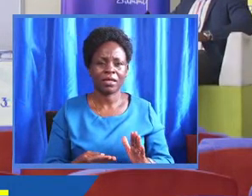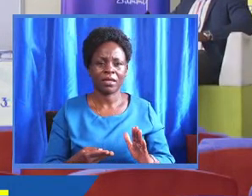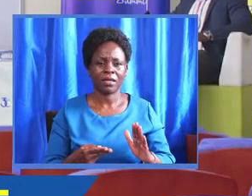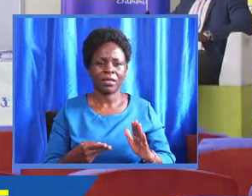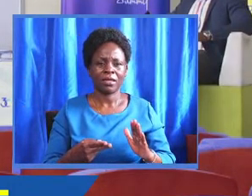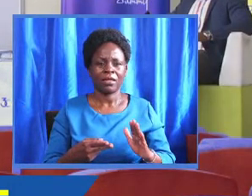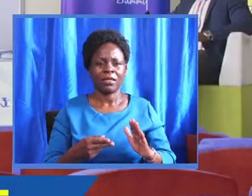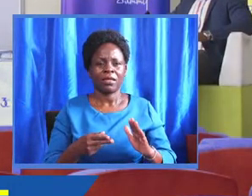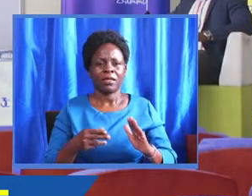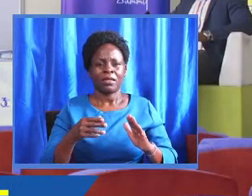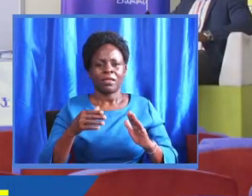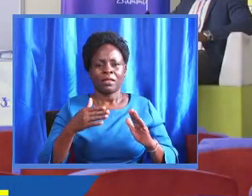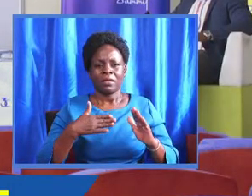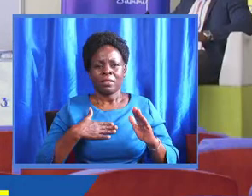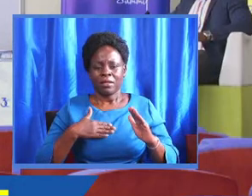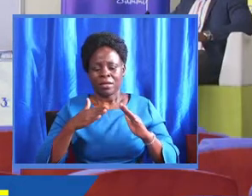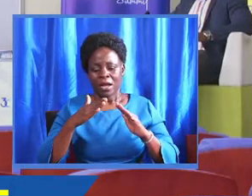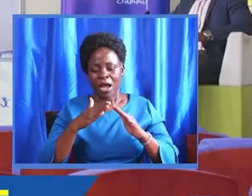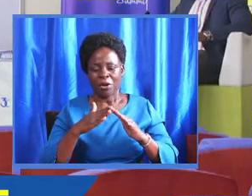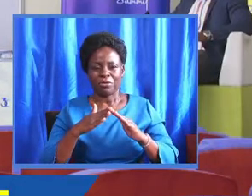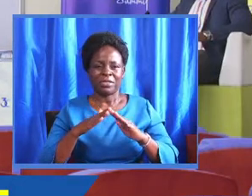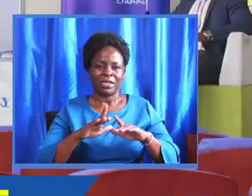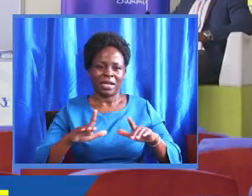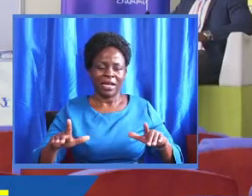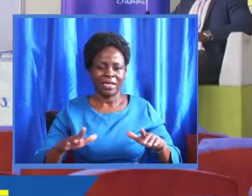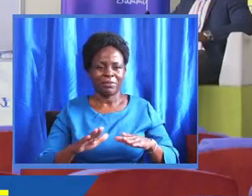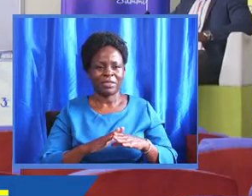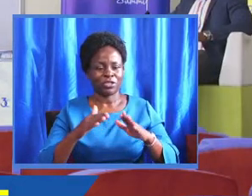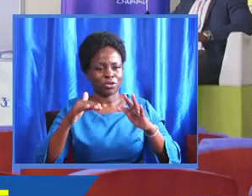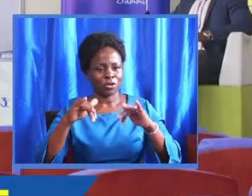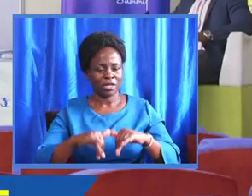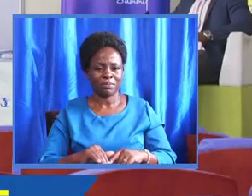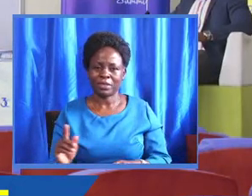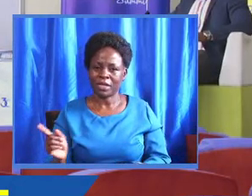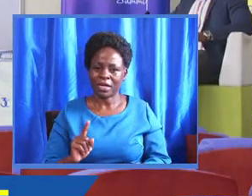the CBD business is going to collapse, but it is just, I think,